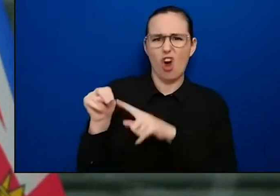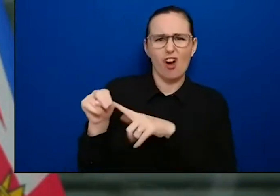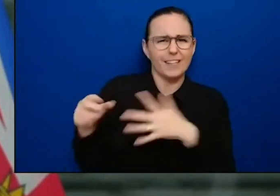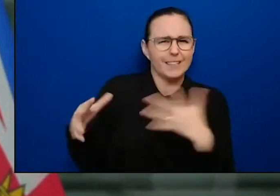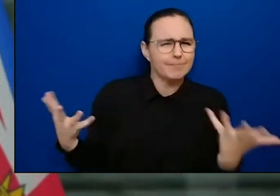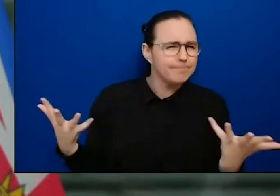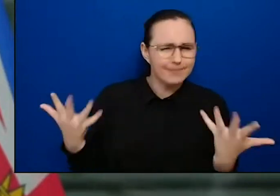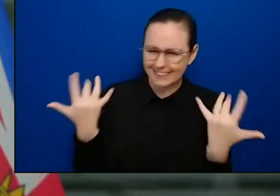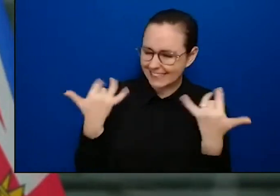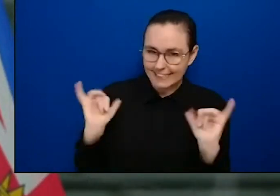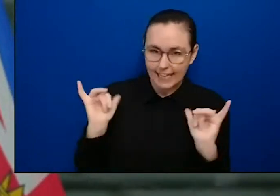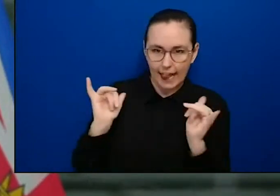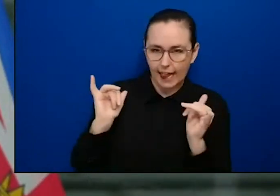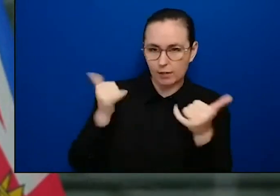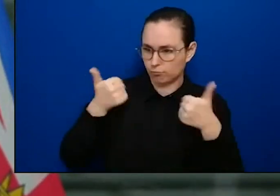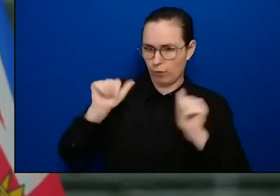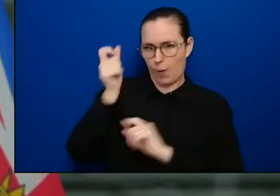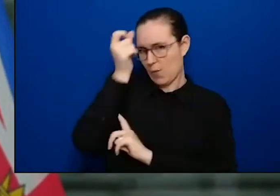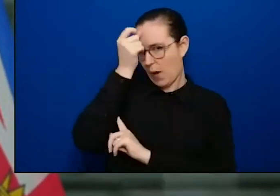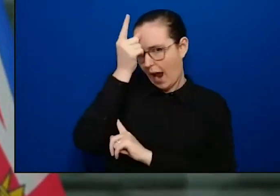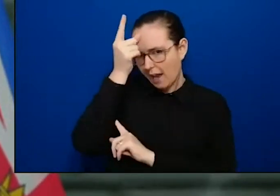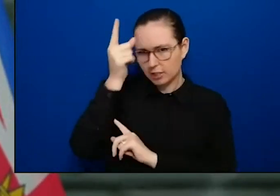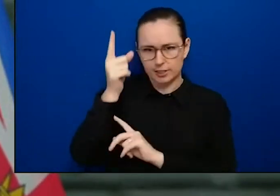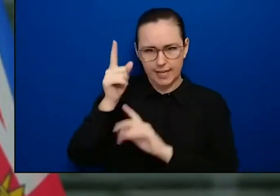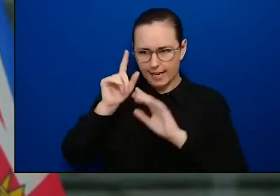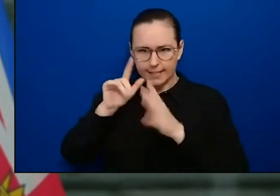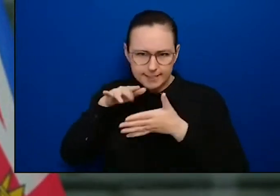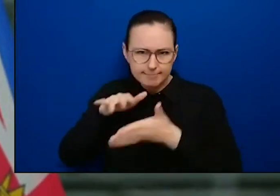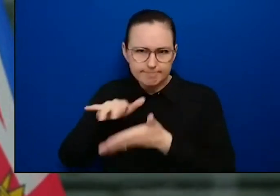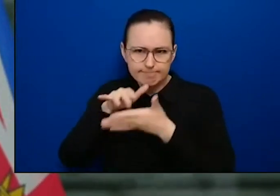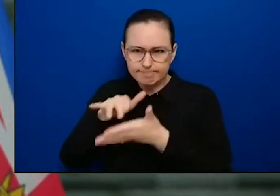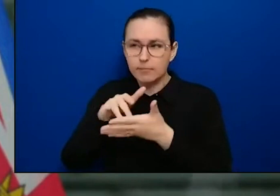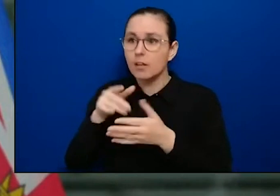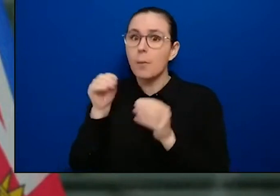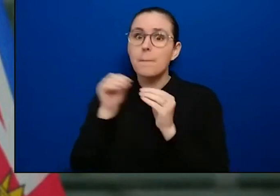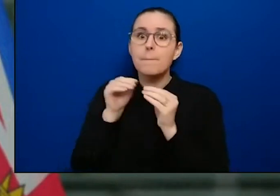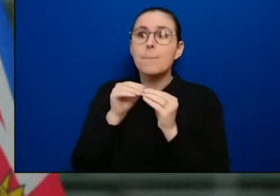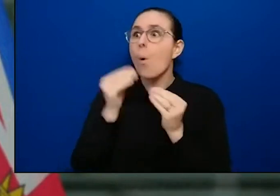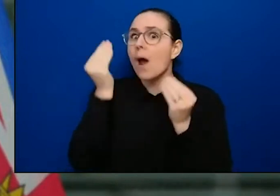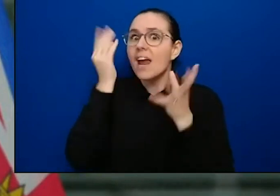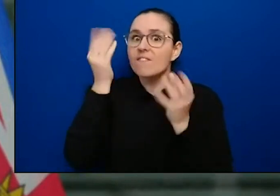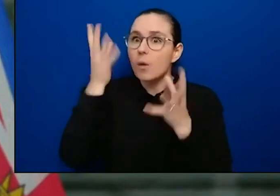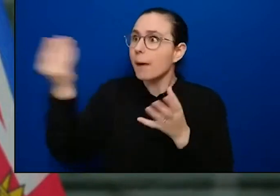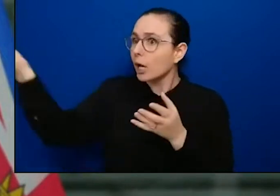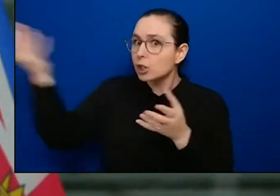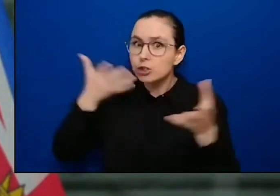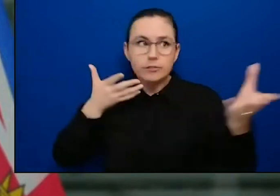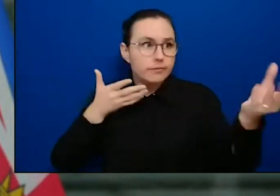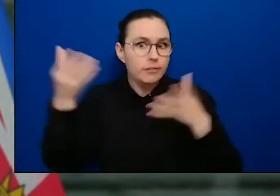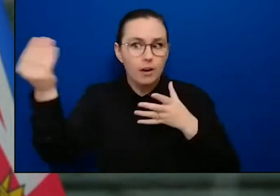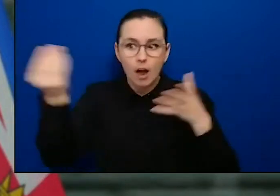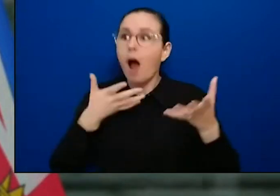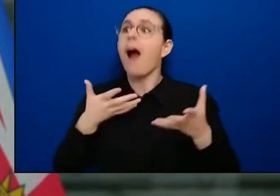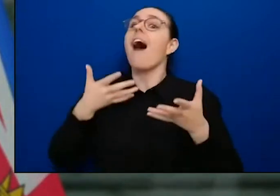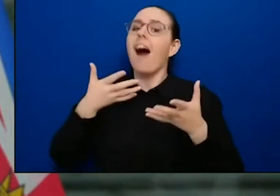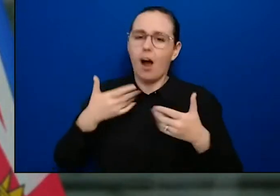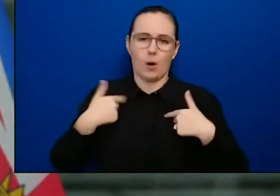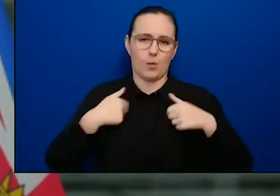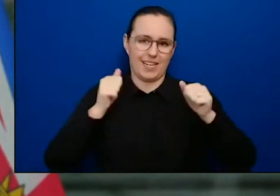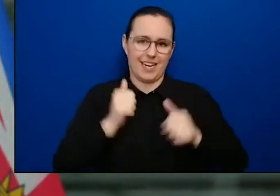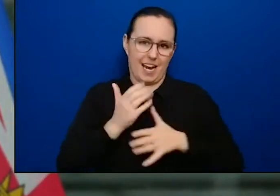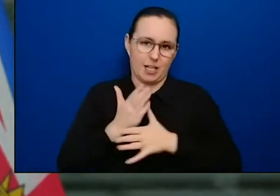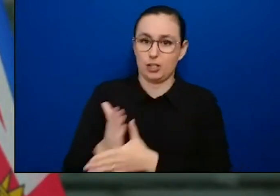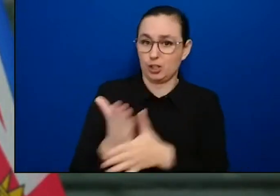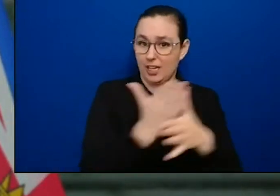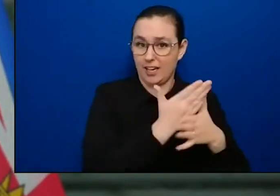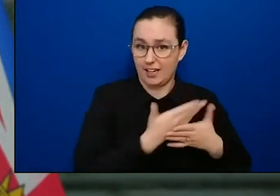in Canada and here in BC, and enhanced whole genome sequencing, as I've mentioned, and epidemiologic